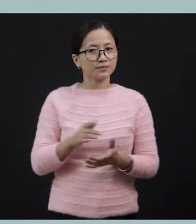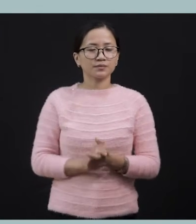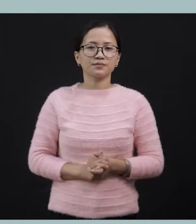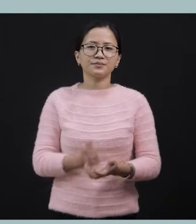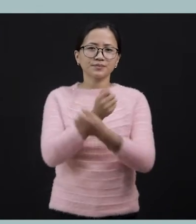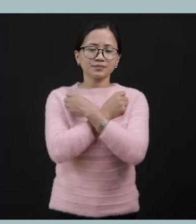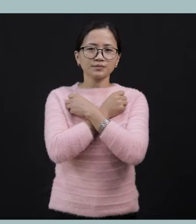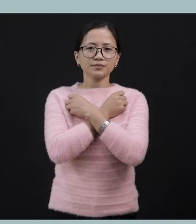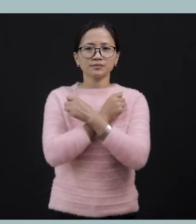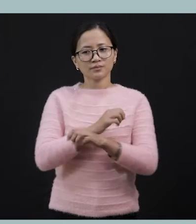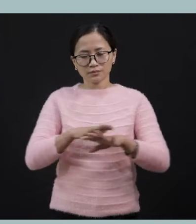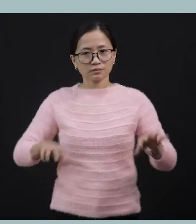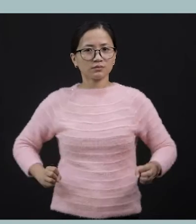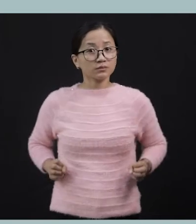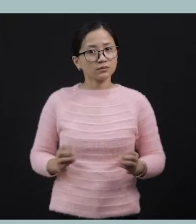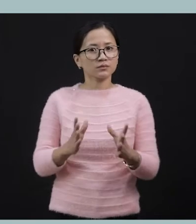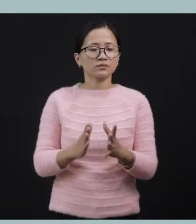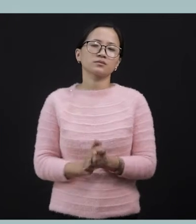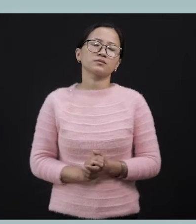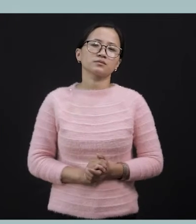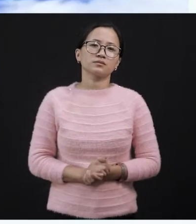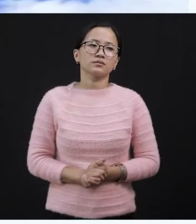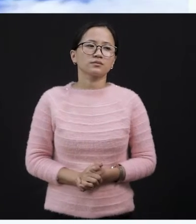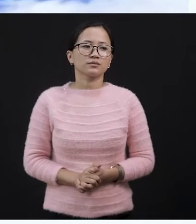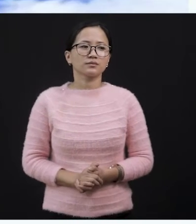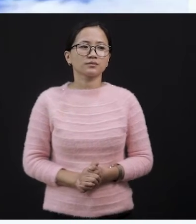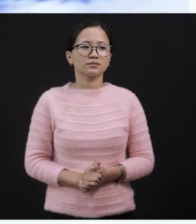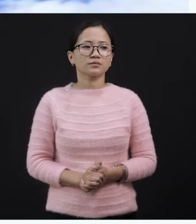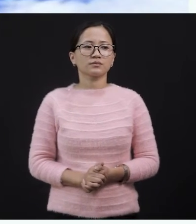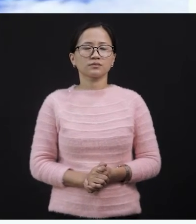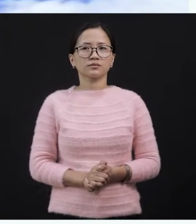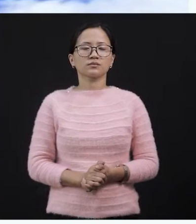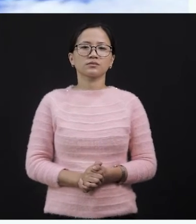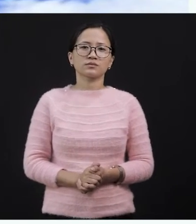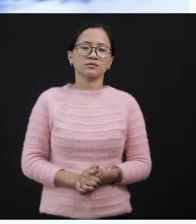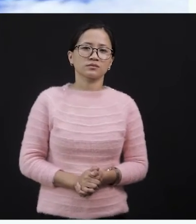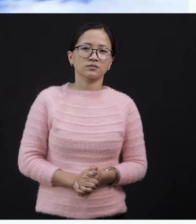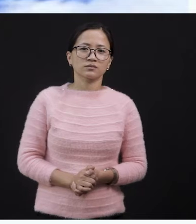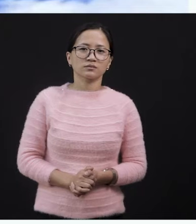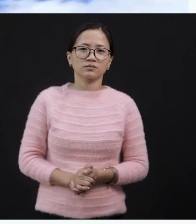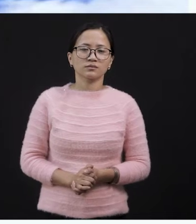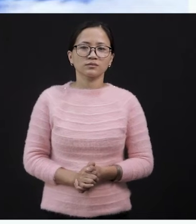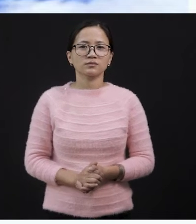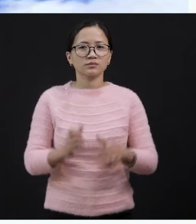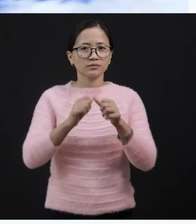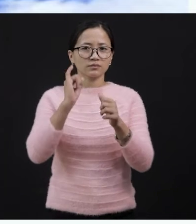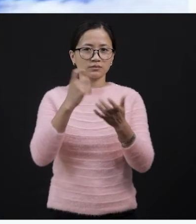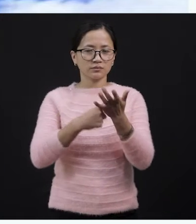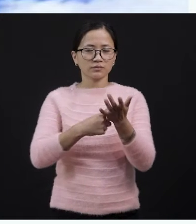So dear students, are you all ready? Let's get started. Now, students,